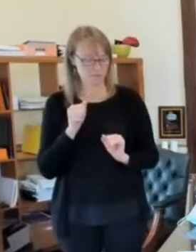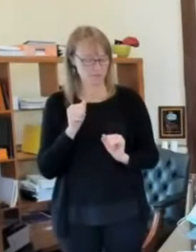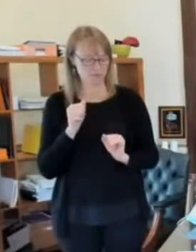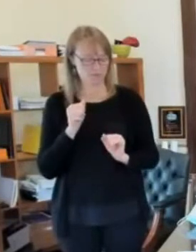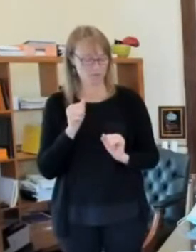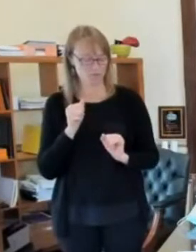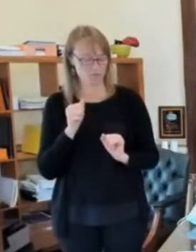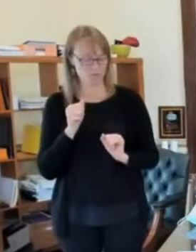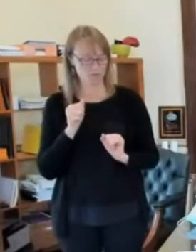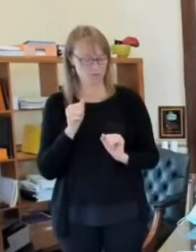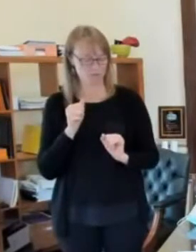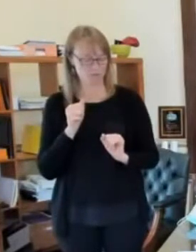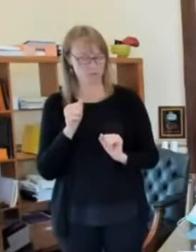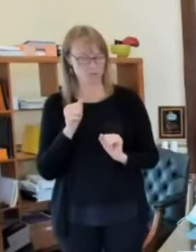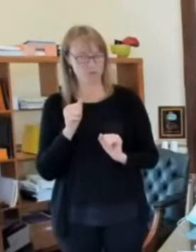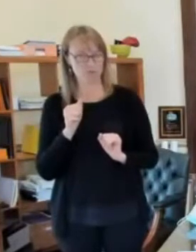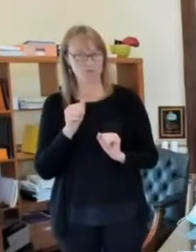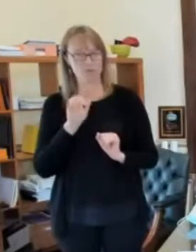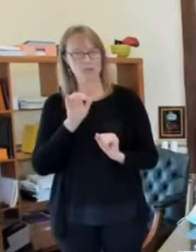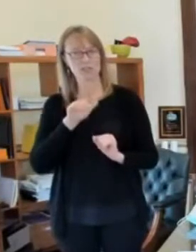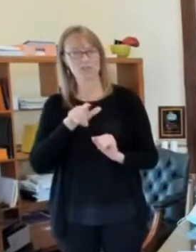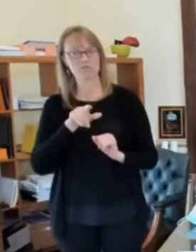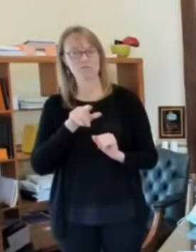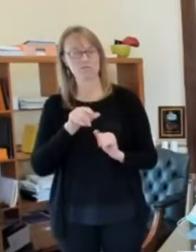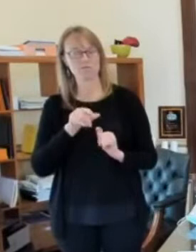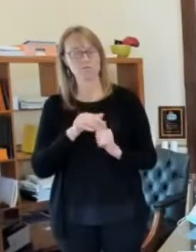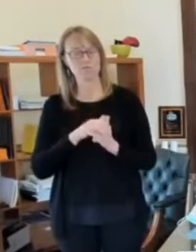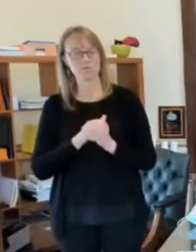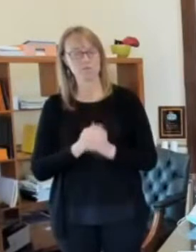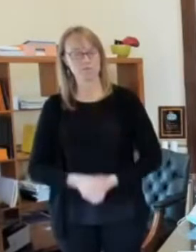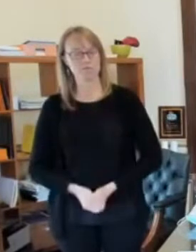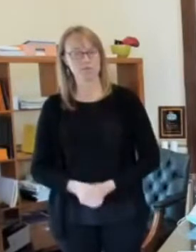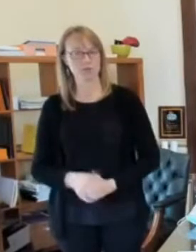still is the lowest in the region